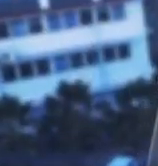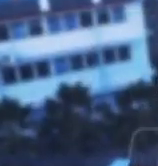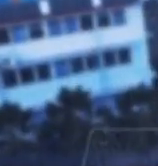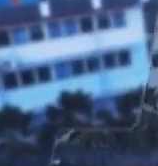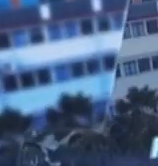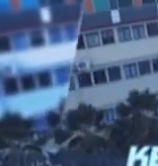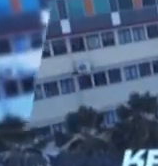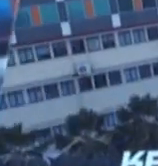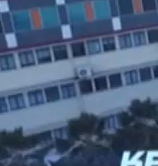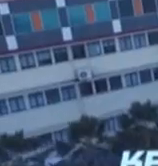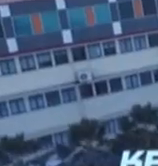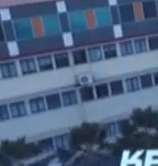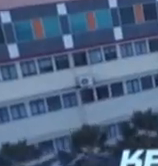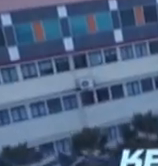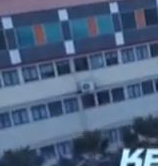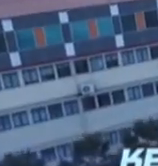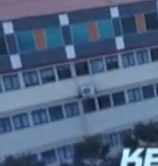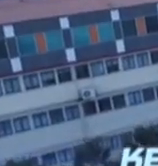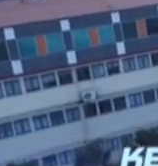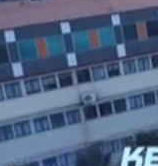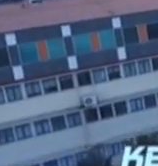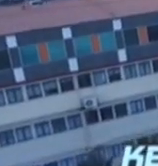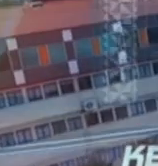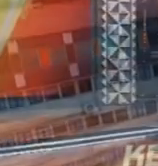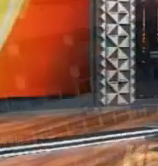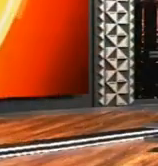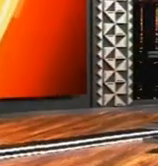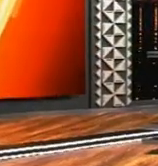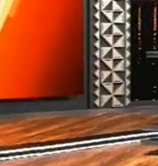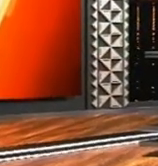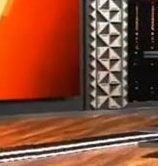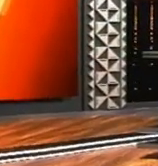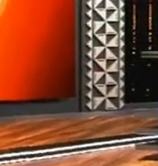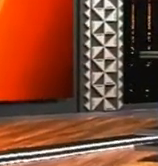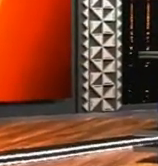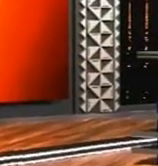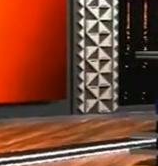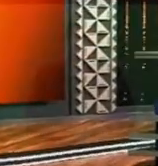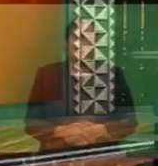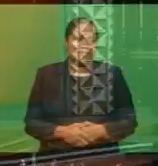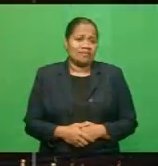From the studios of FBC Suva, Jackie Smith.